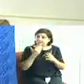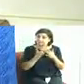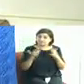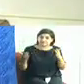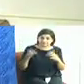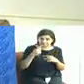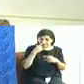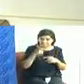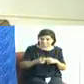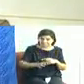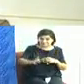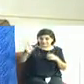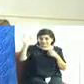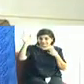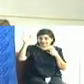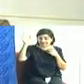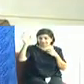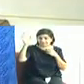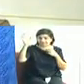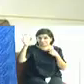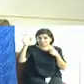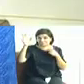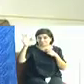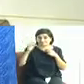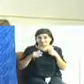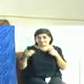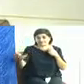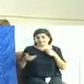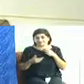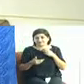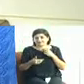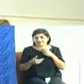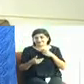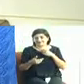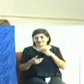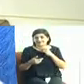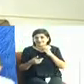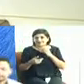just raise your hand? We'd just like to welcome you in special ways.